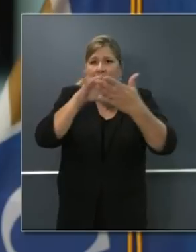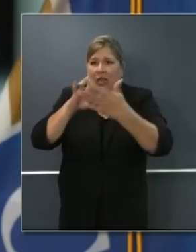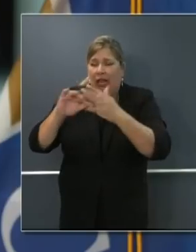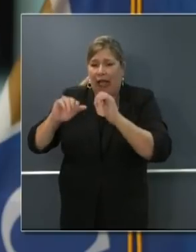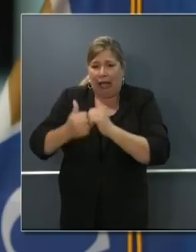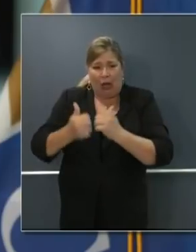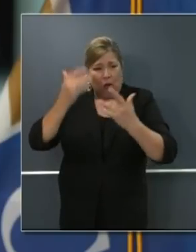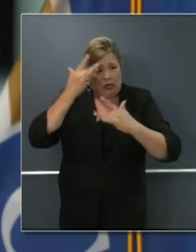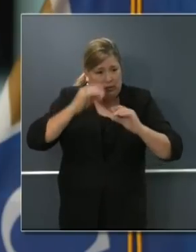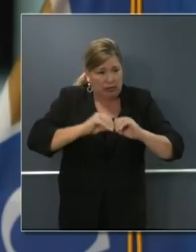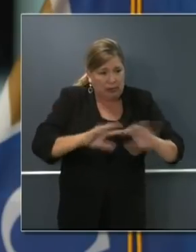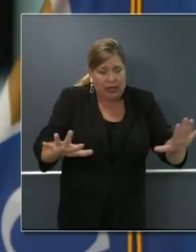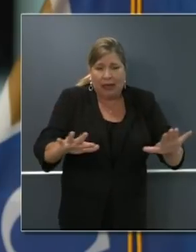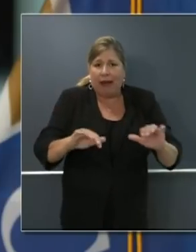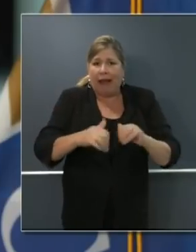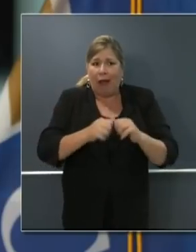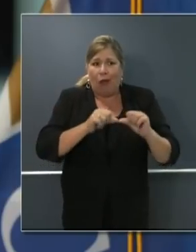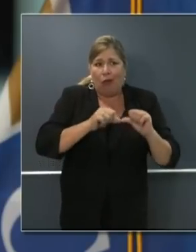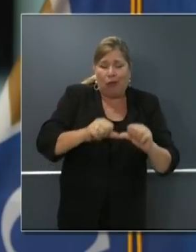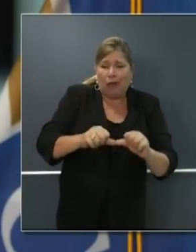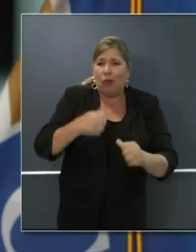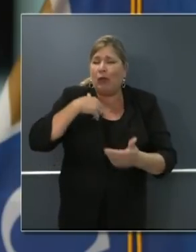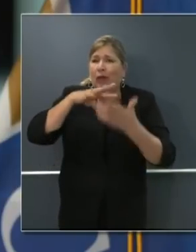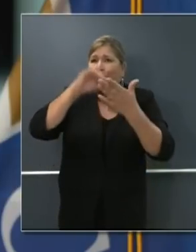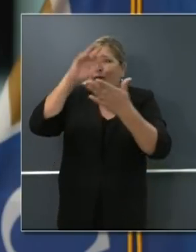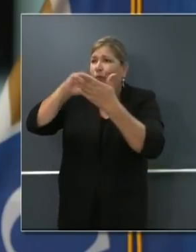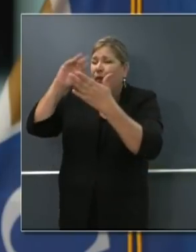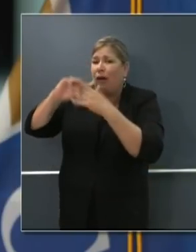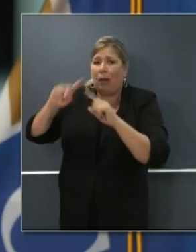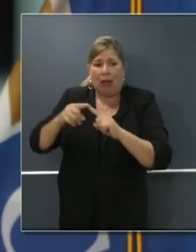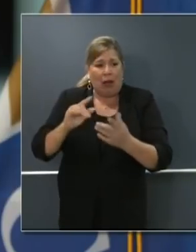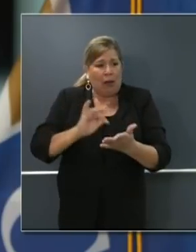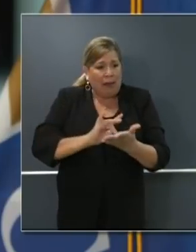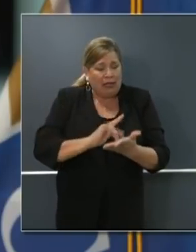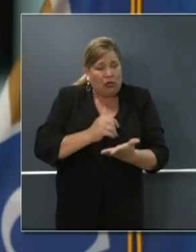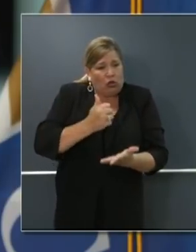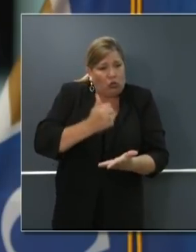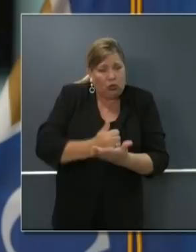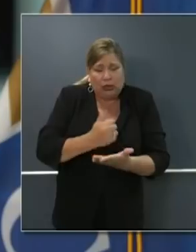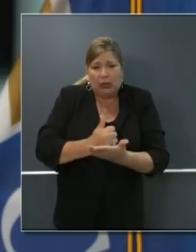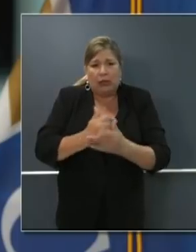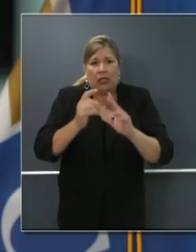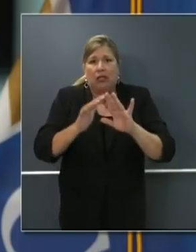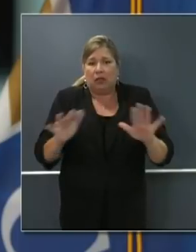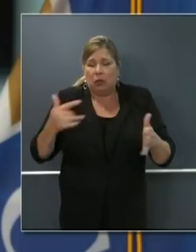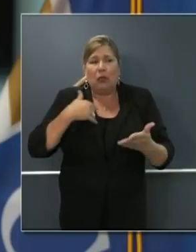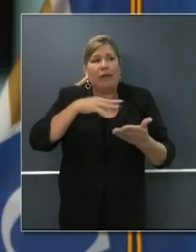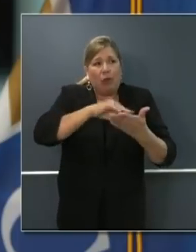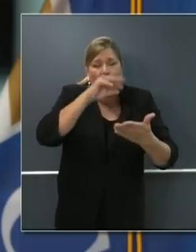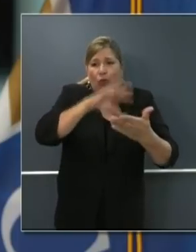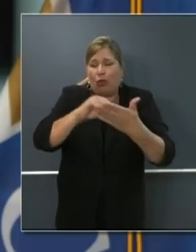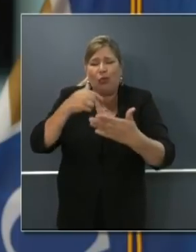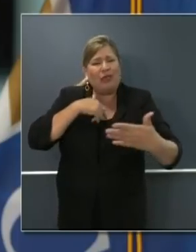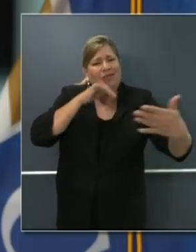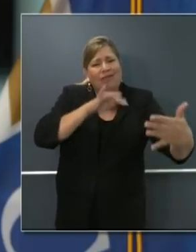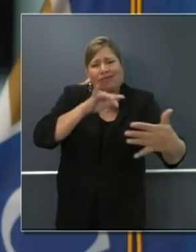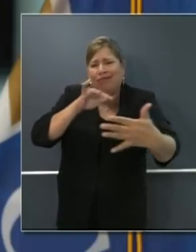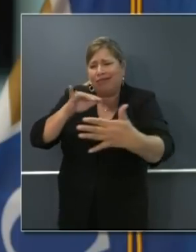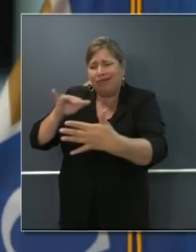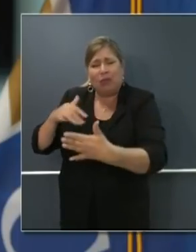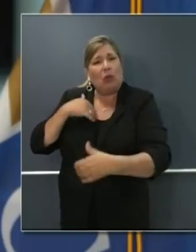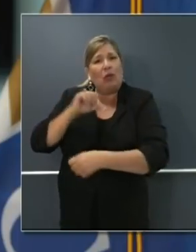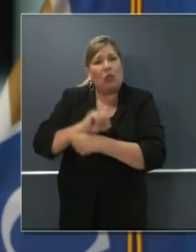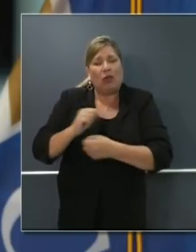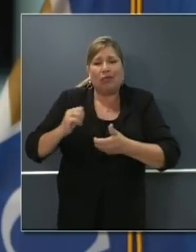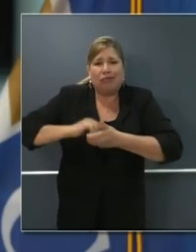its virulence, learning about therapeutics in real time and partnerships here in the state of California with Gilead, a California-based